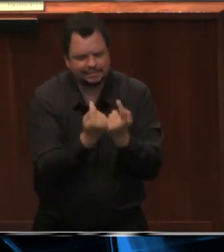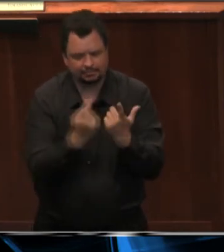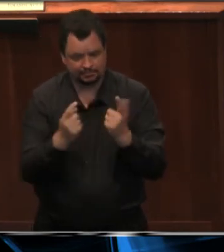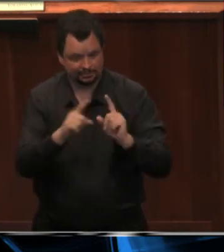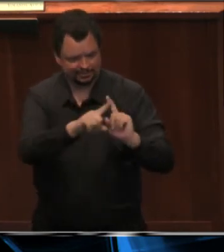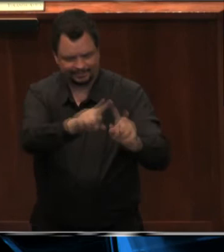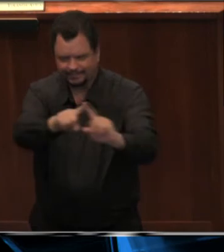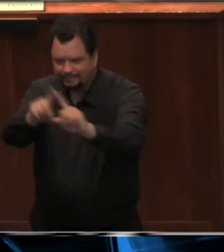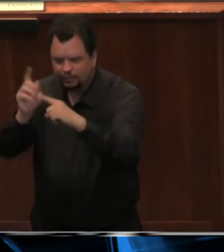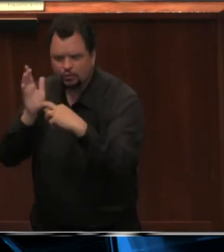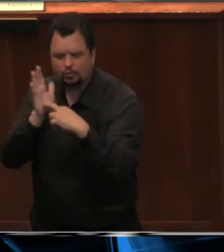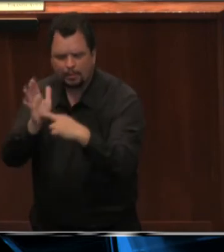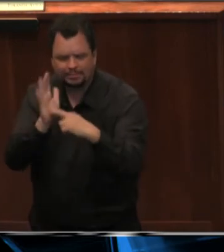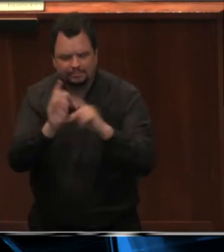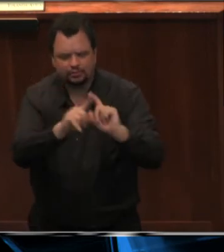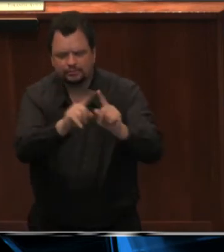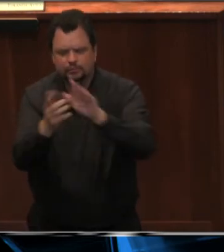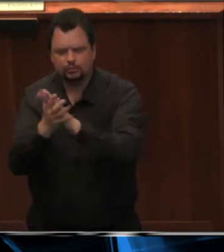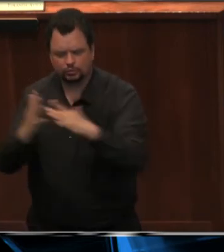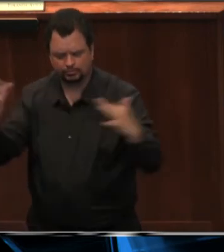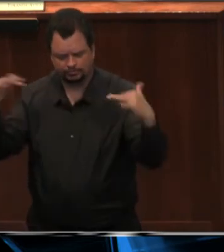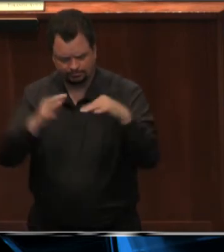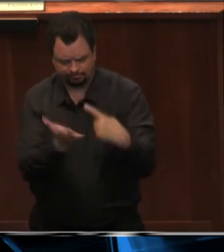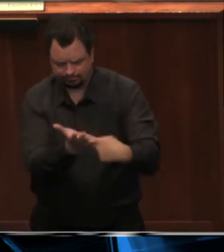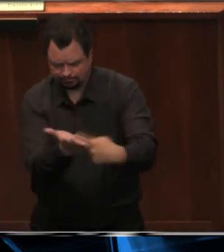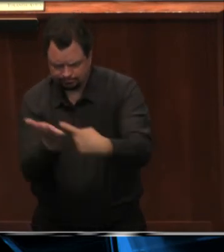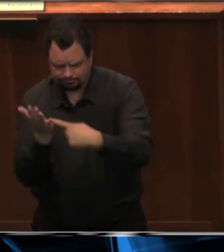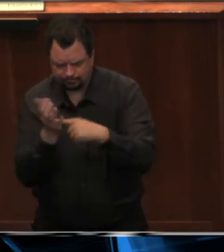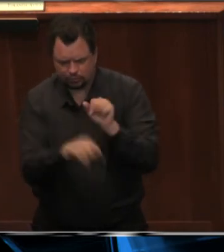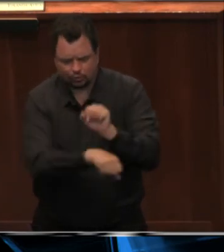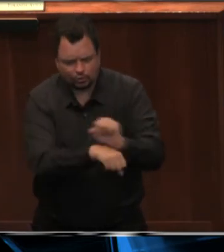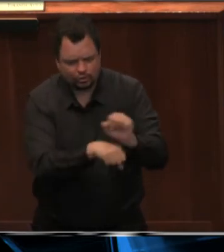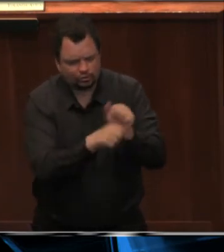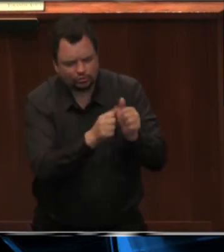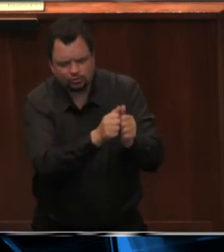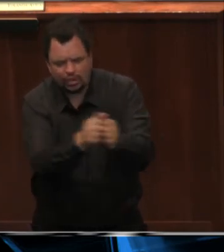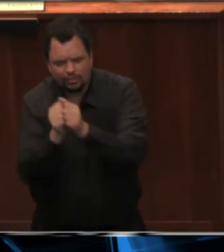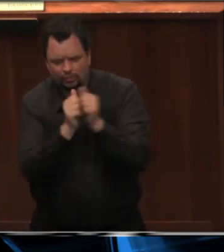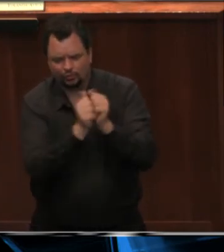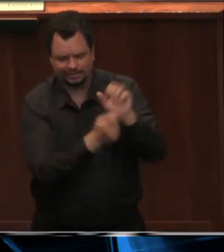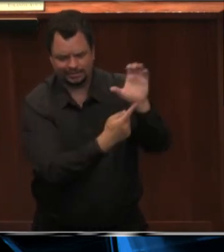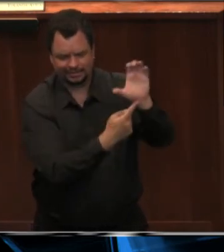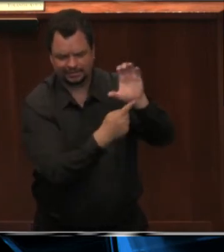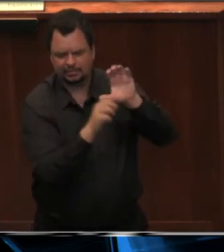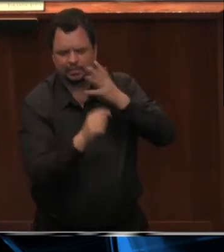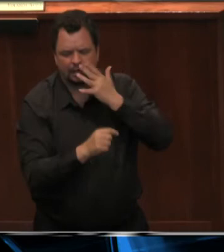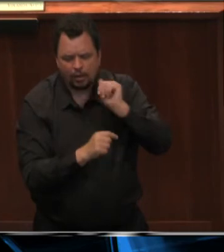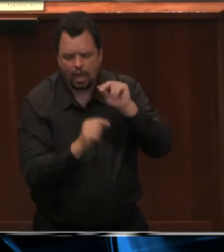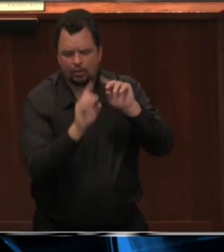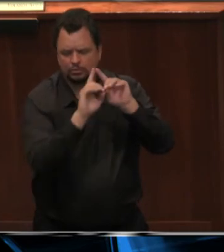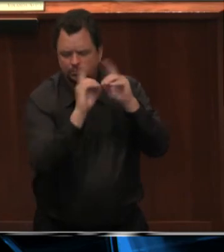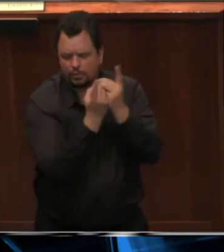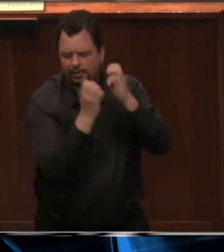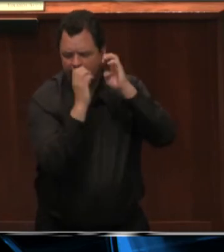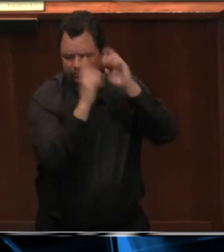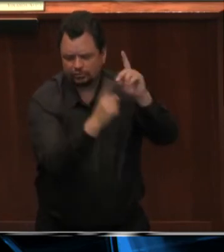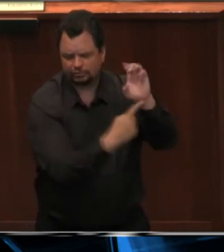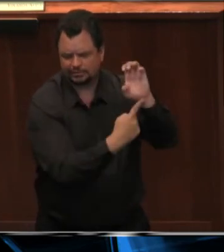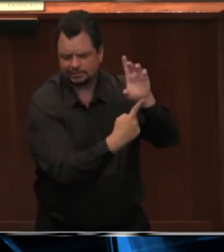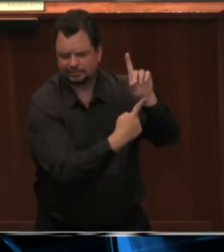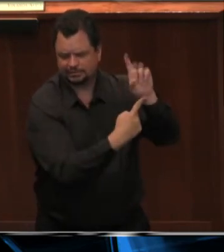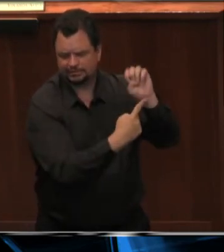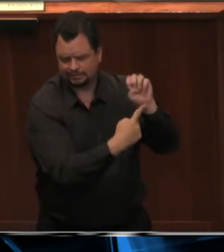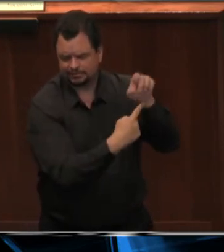with the Colorado Department of Education as well as the Colorado Department of Public Health and Environment, and we're not just beginning